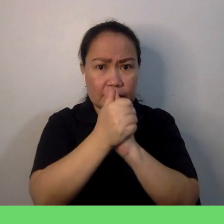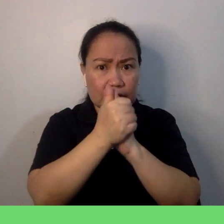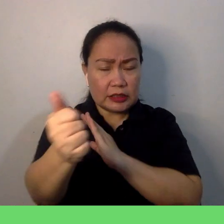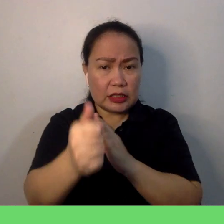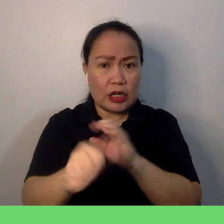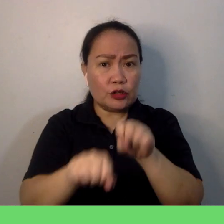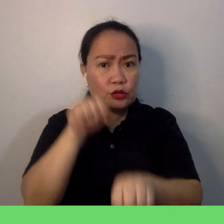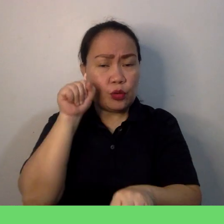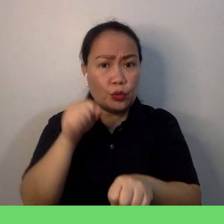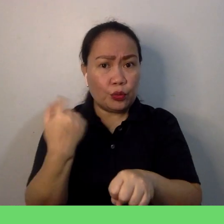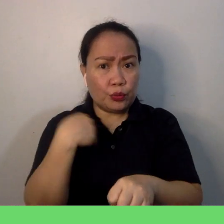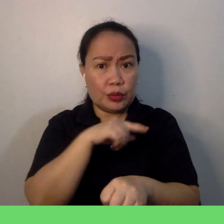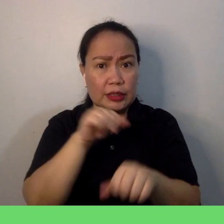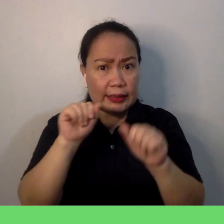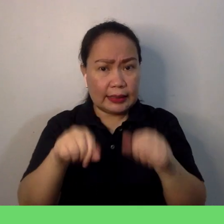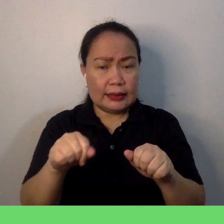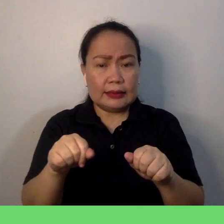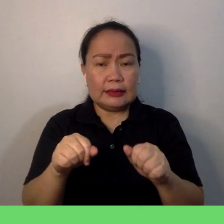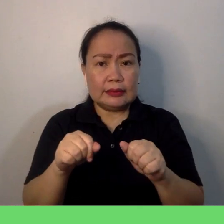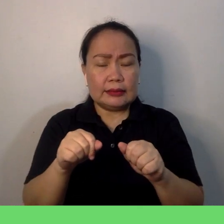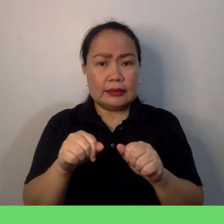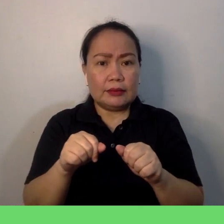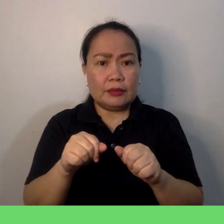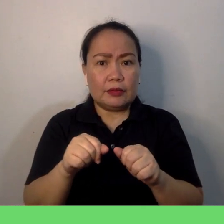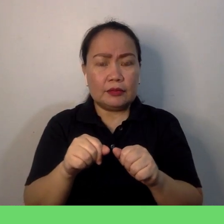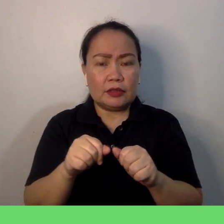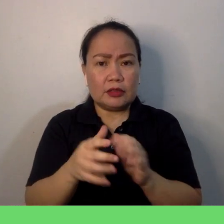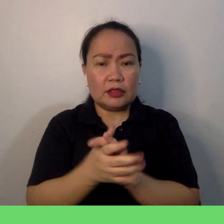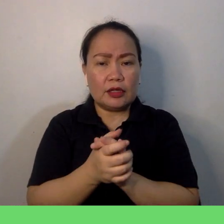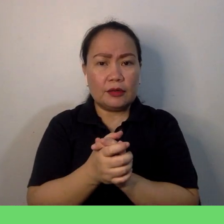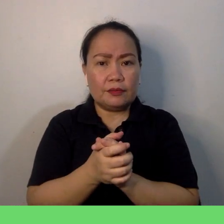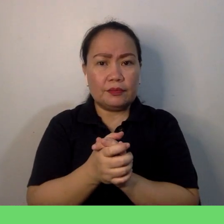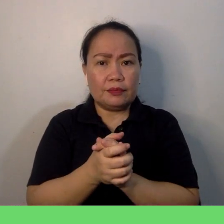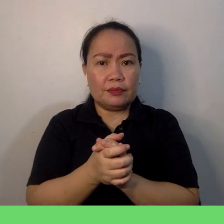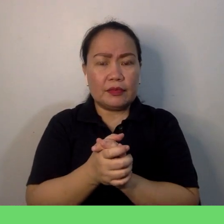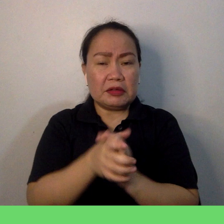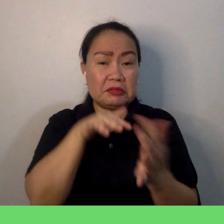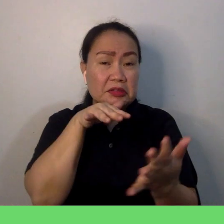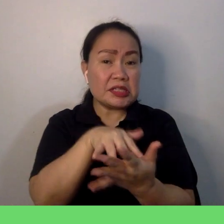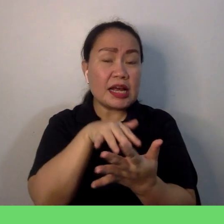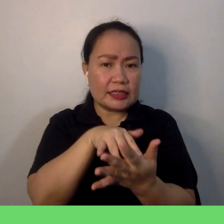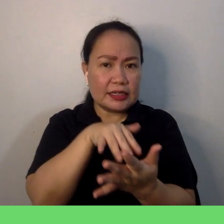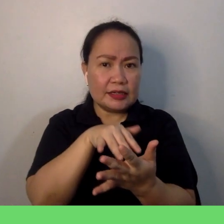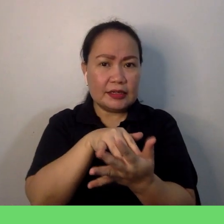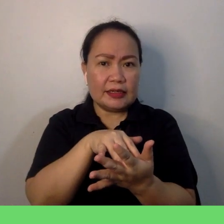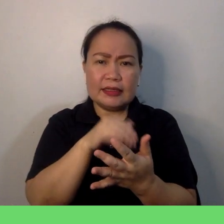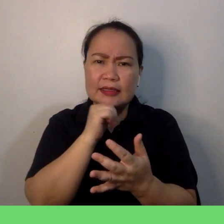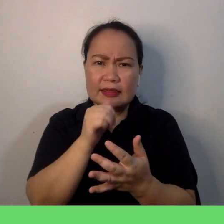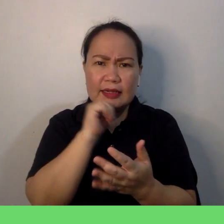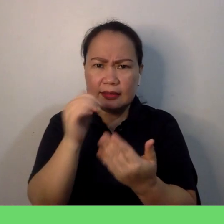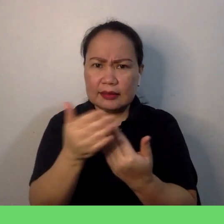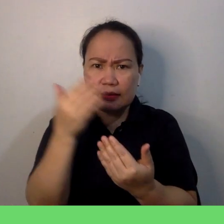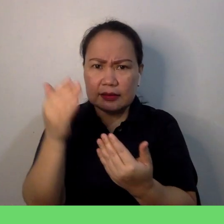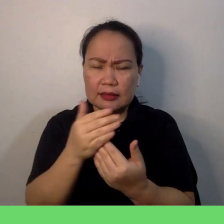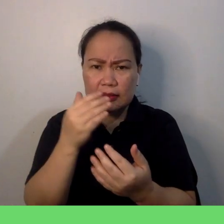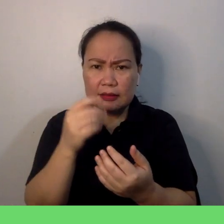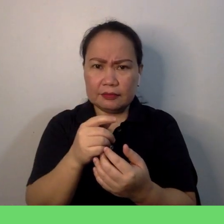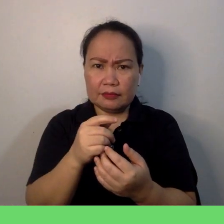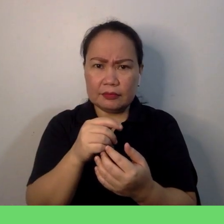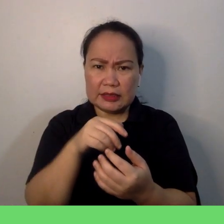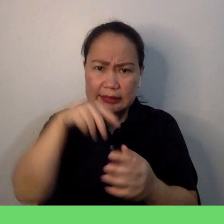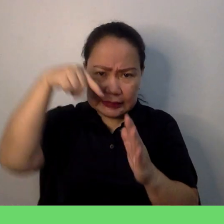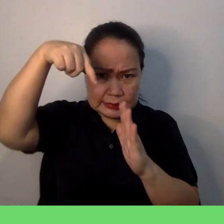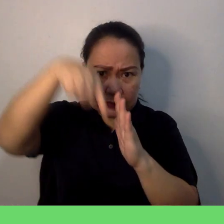efficacy and efficiency of the vaccine. So pinag-aaralan yan, hindi yan pwedeng basta-basta. Dapat aralin.